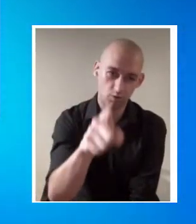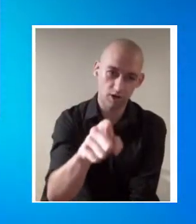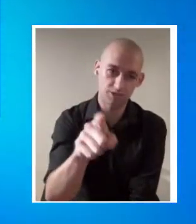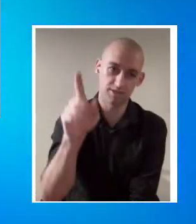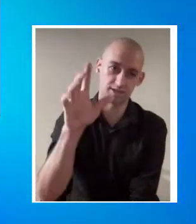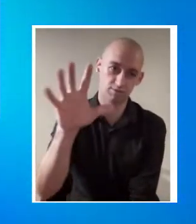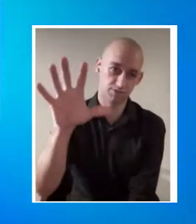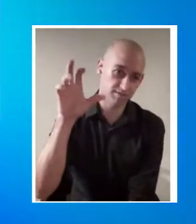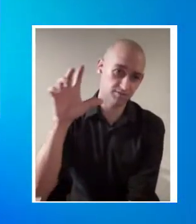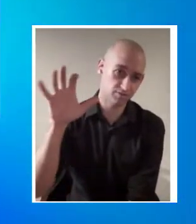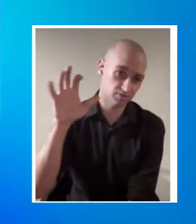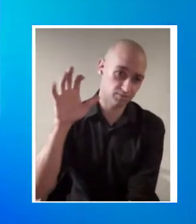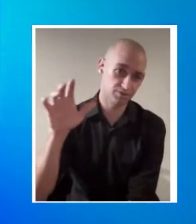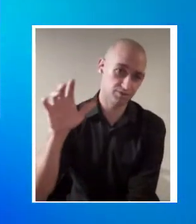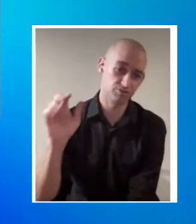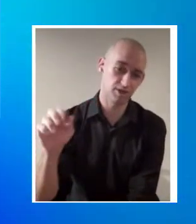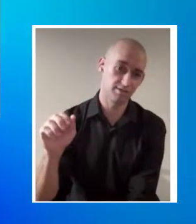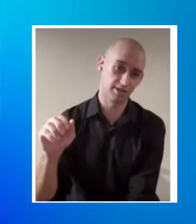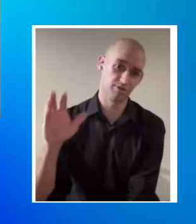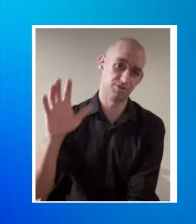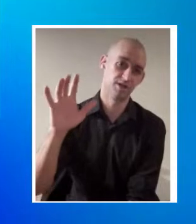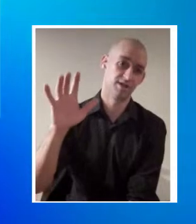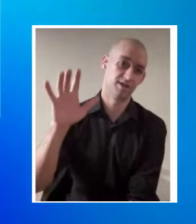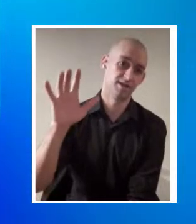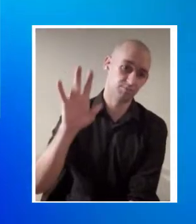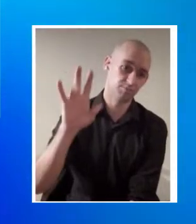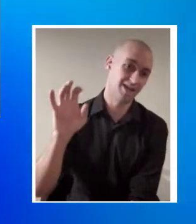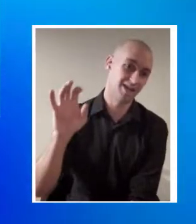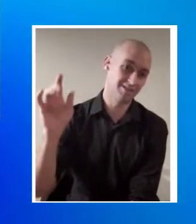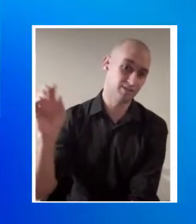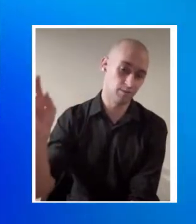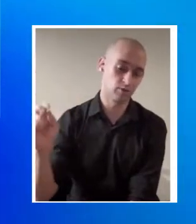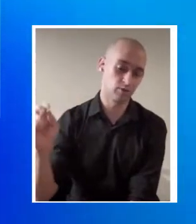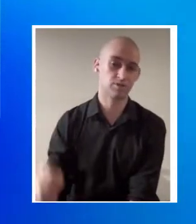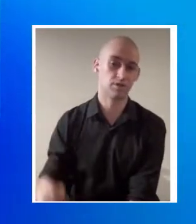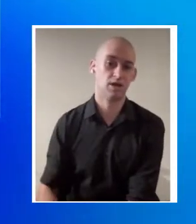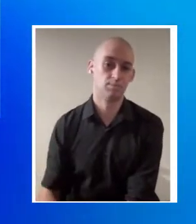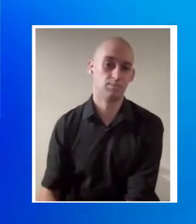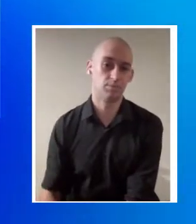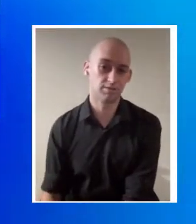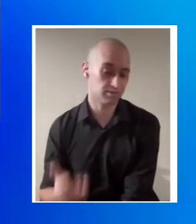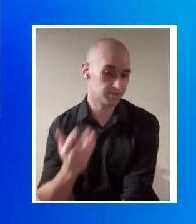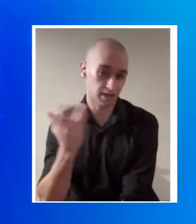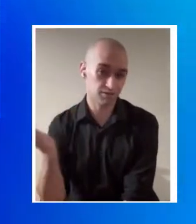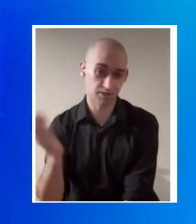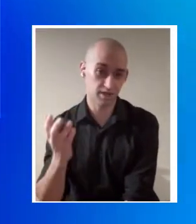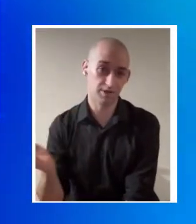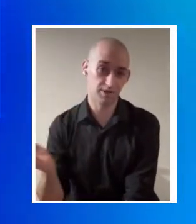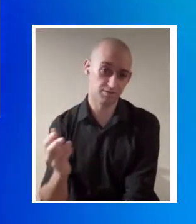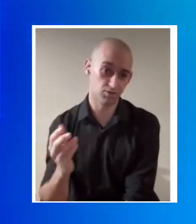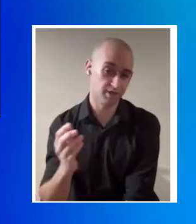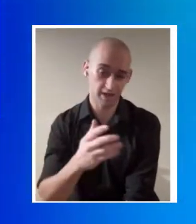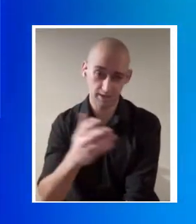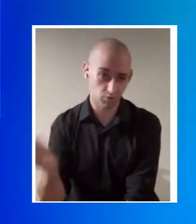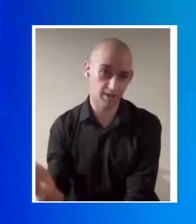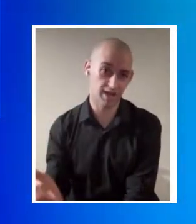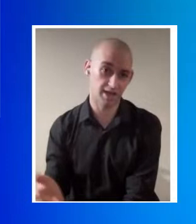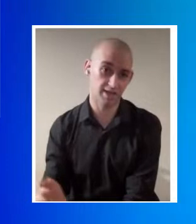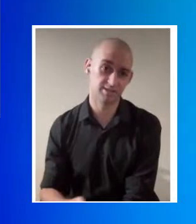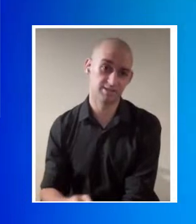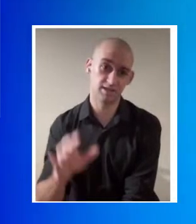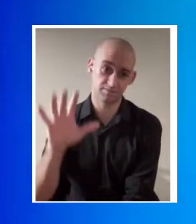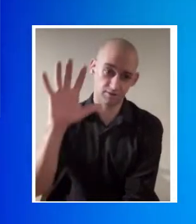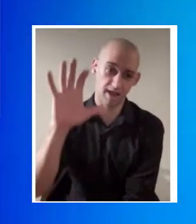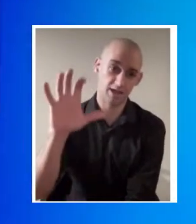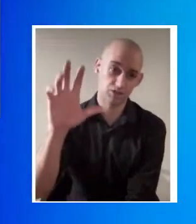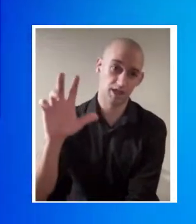person watching this that receives their information through sign language is able to get these numbers But I'll challenge anybody to look at any broadcast